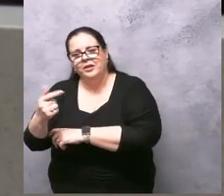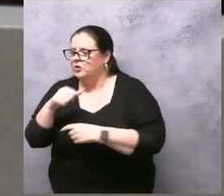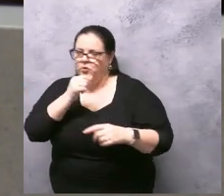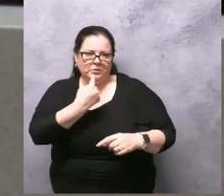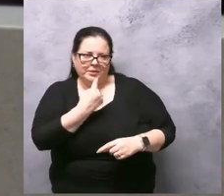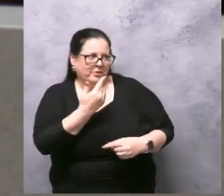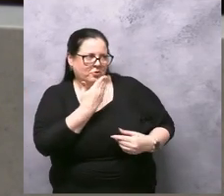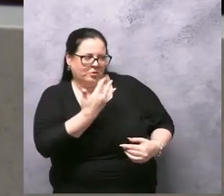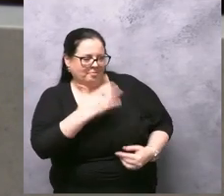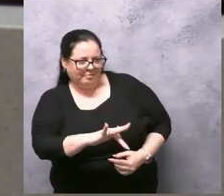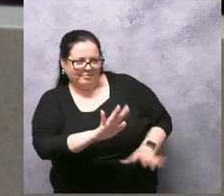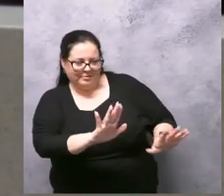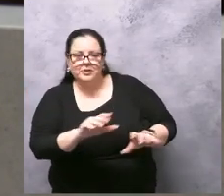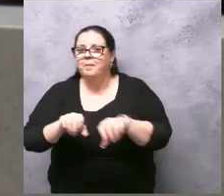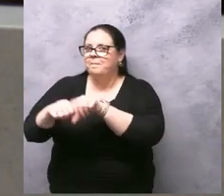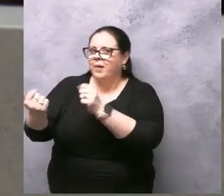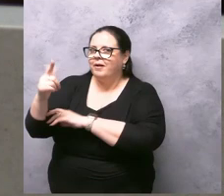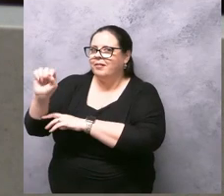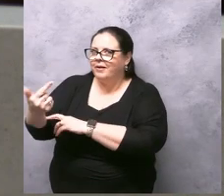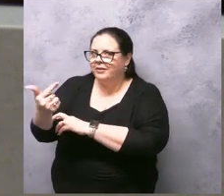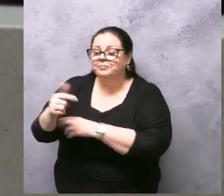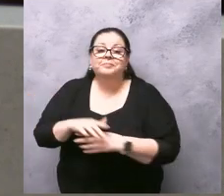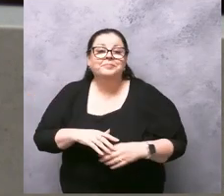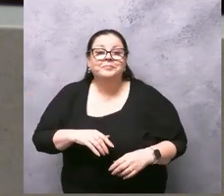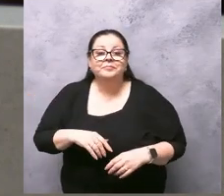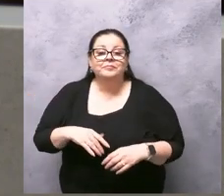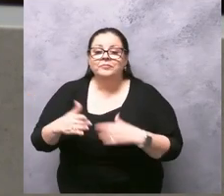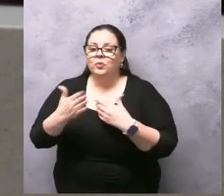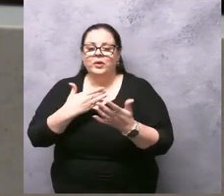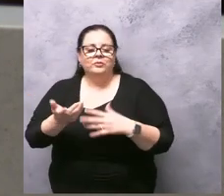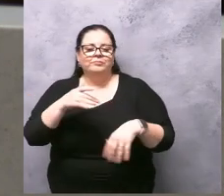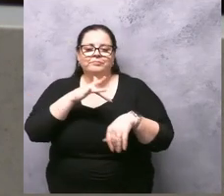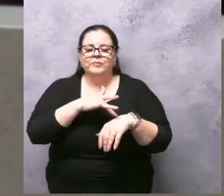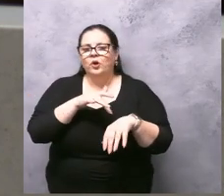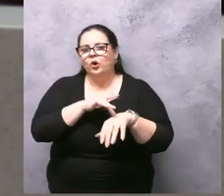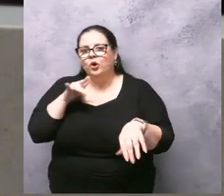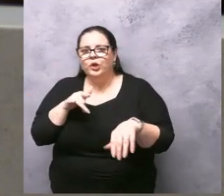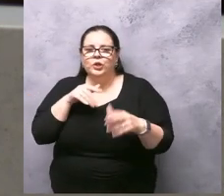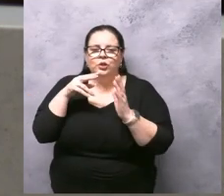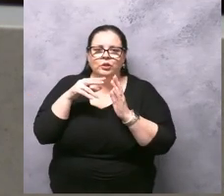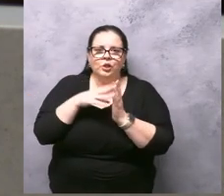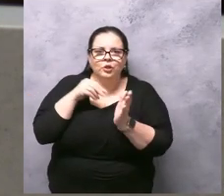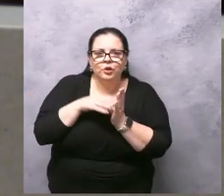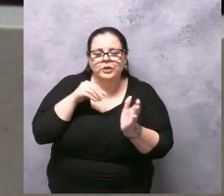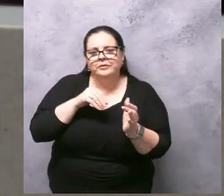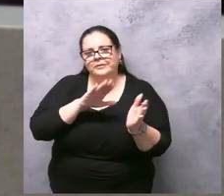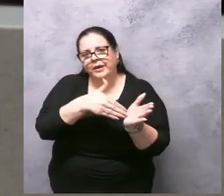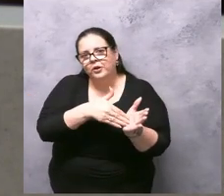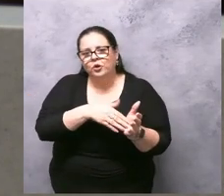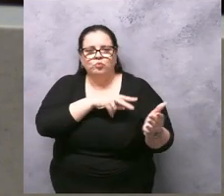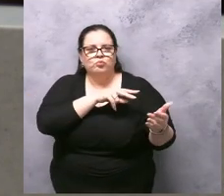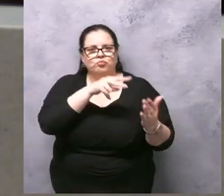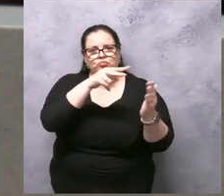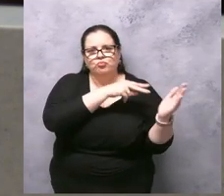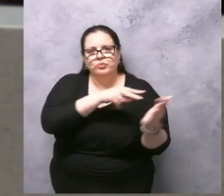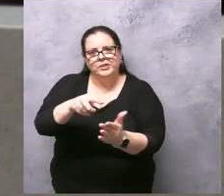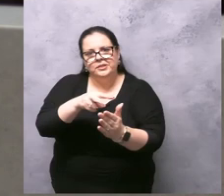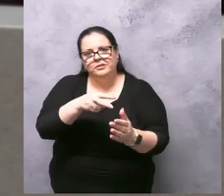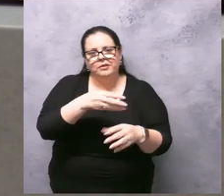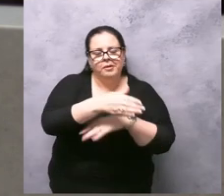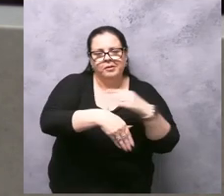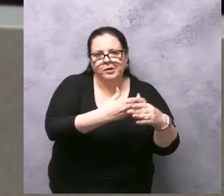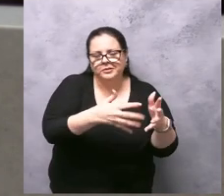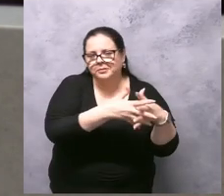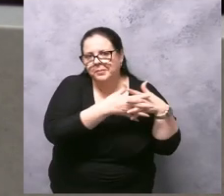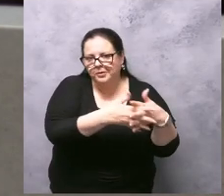leg. Whether it's reading with kids at the Early Learning Center for Read Across America, as well as supporting our superstars at the Salute